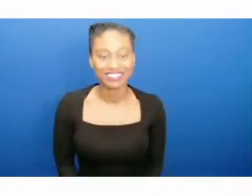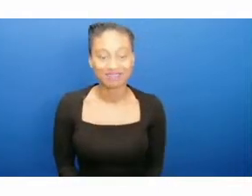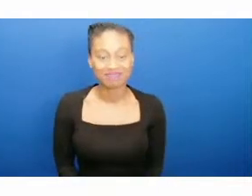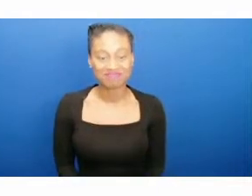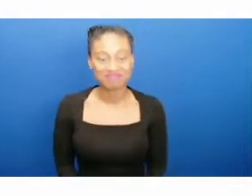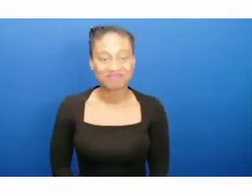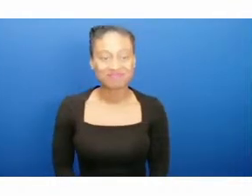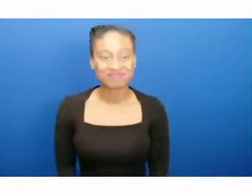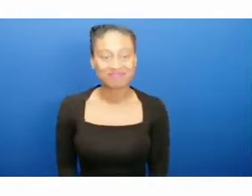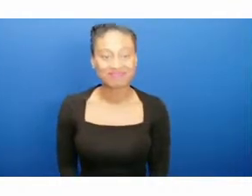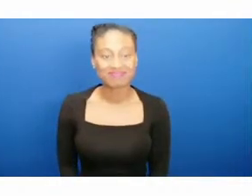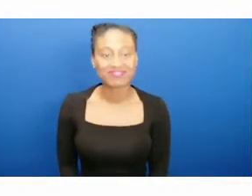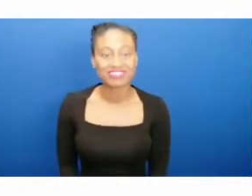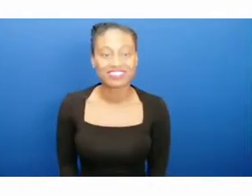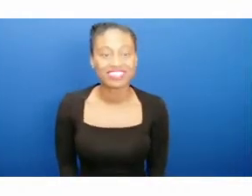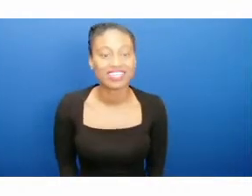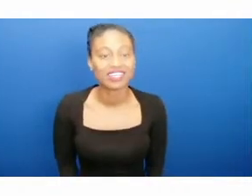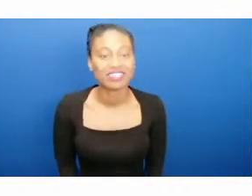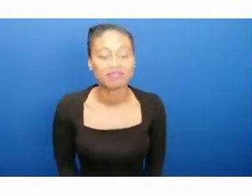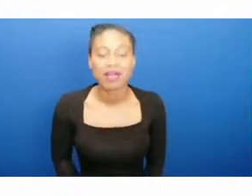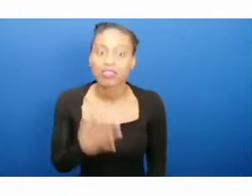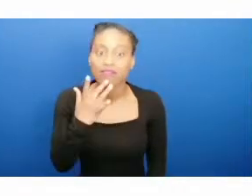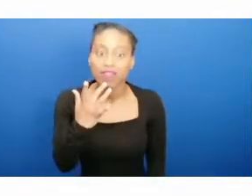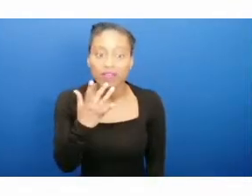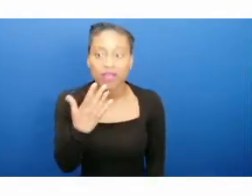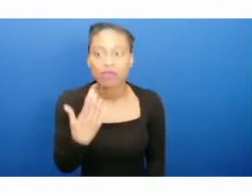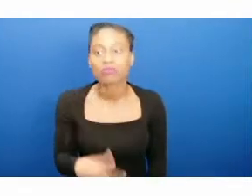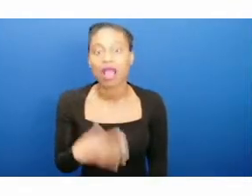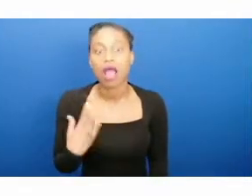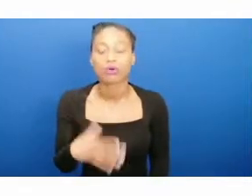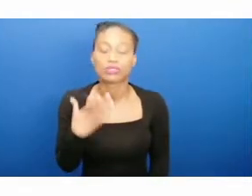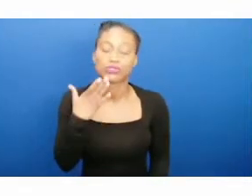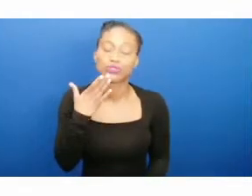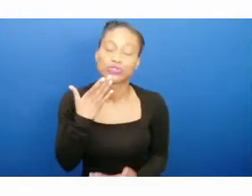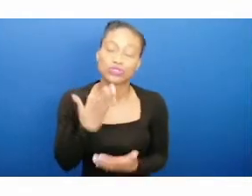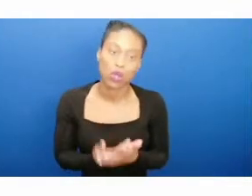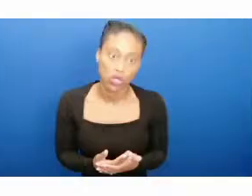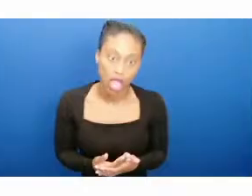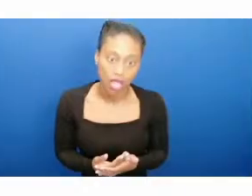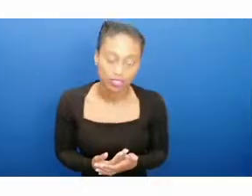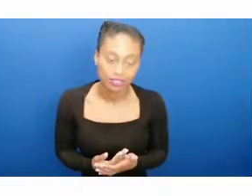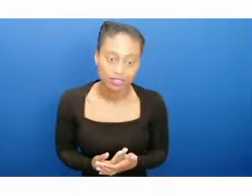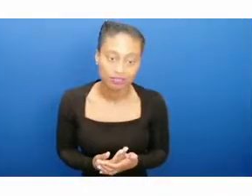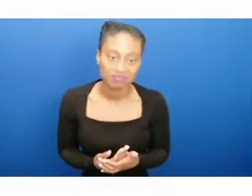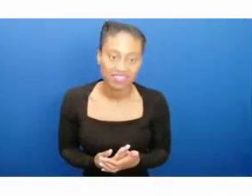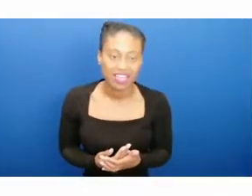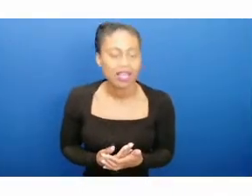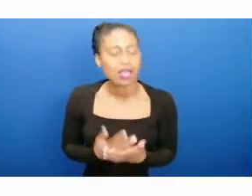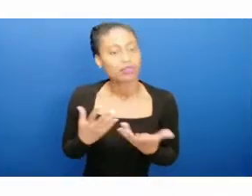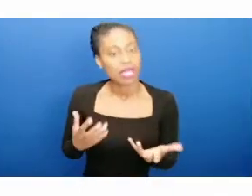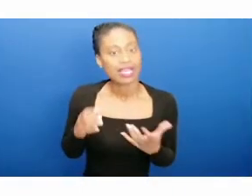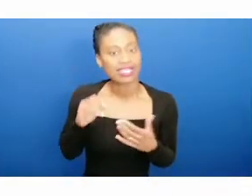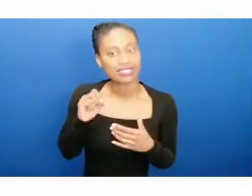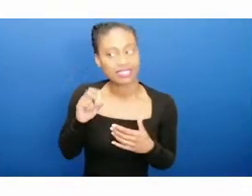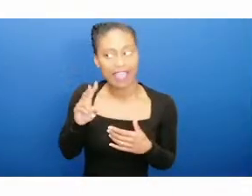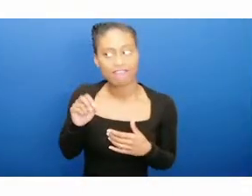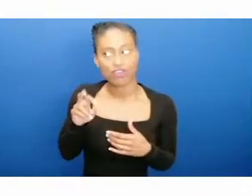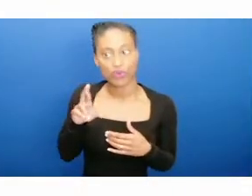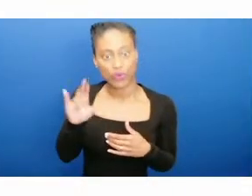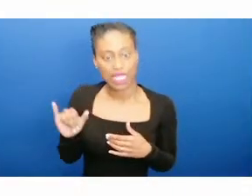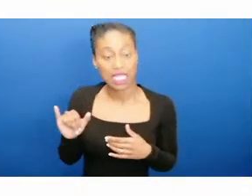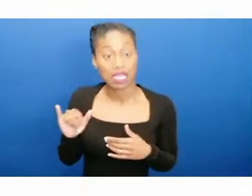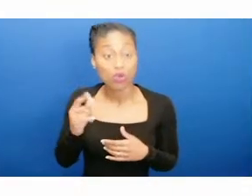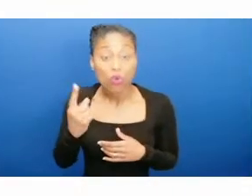But the flavors on this are so good. Savory, like that 1 tablespoon of